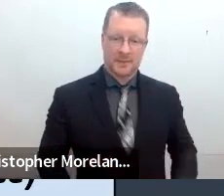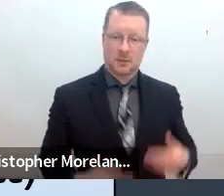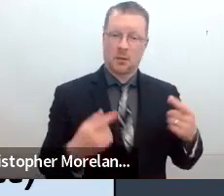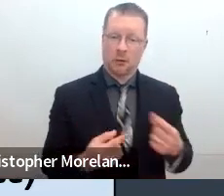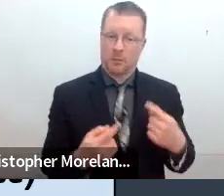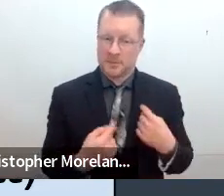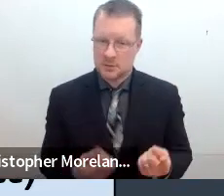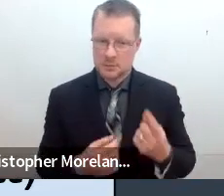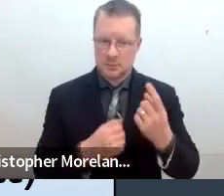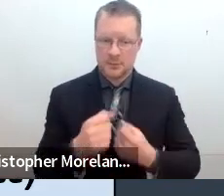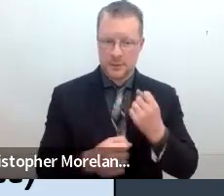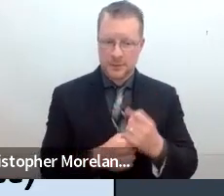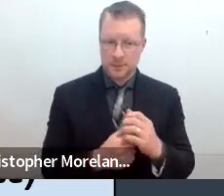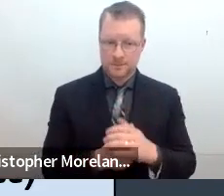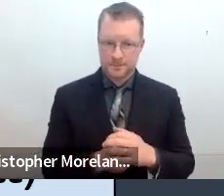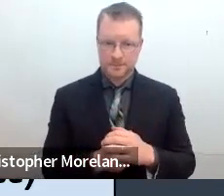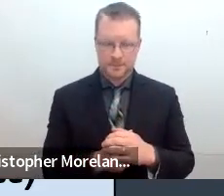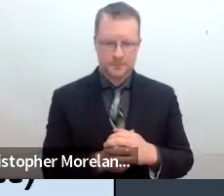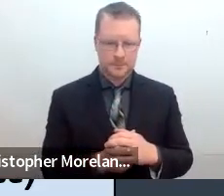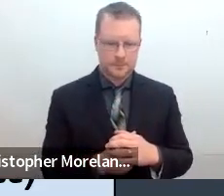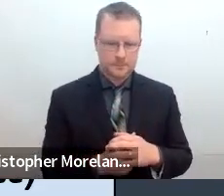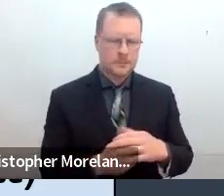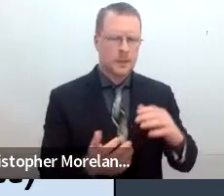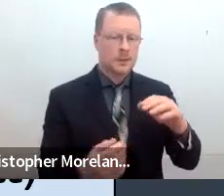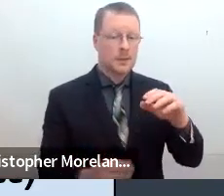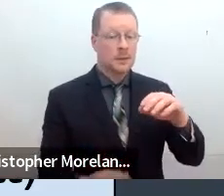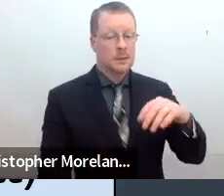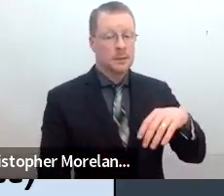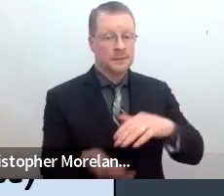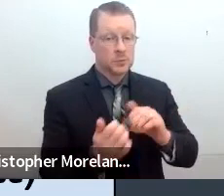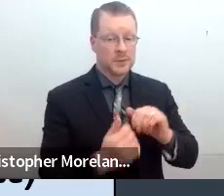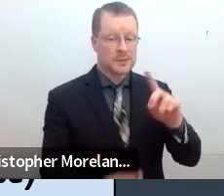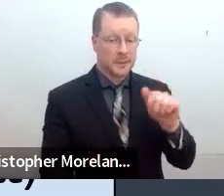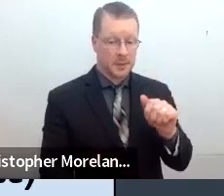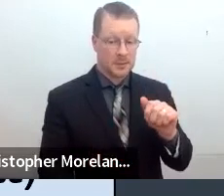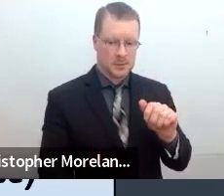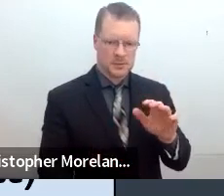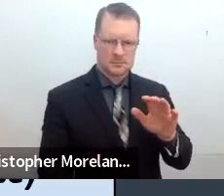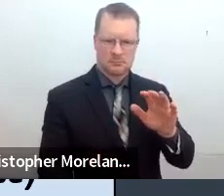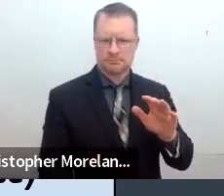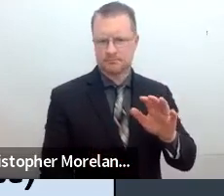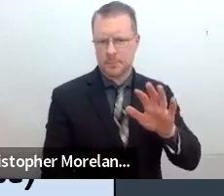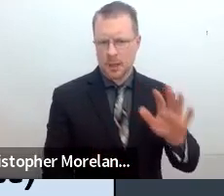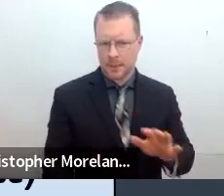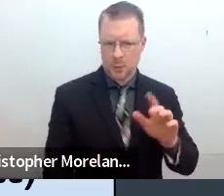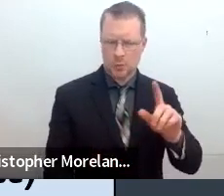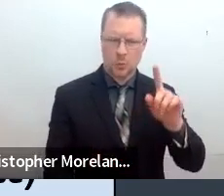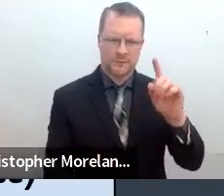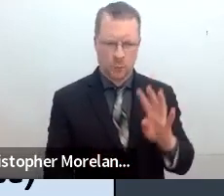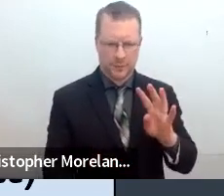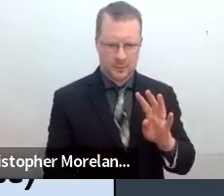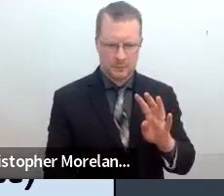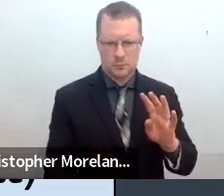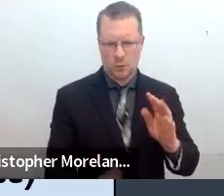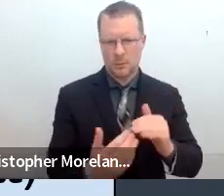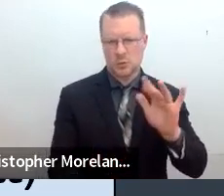When we discuss the actual physical harm that physicians have experienced in the last year, physicians with